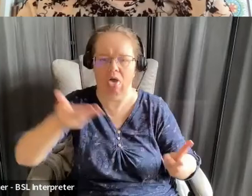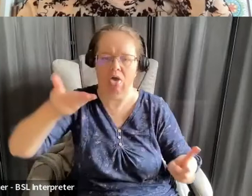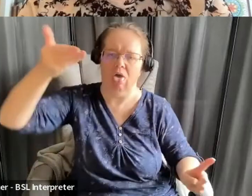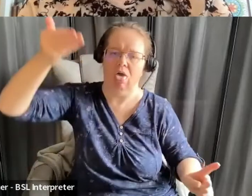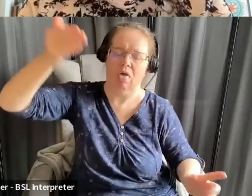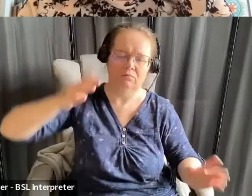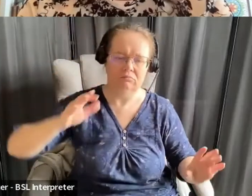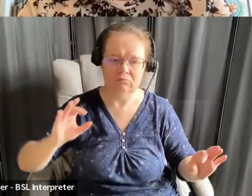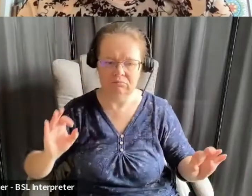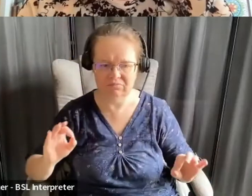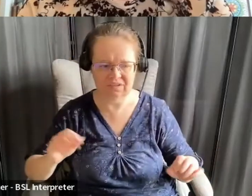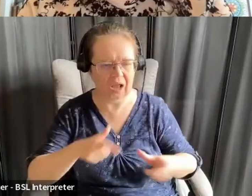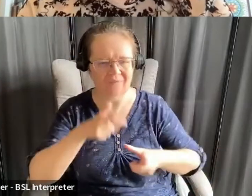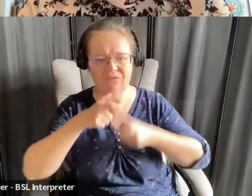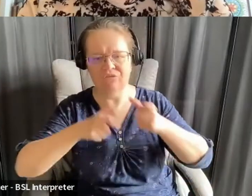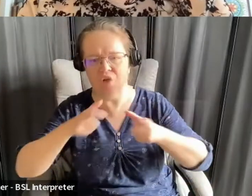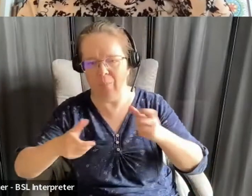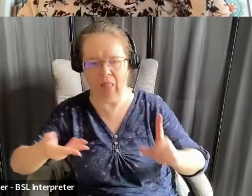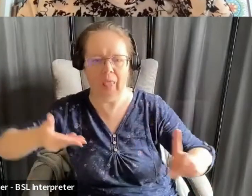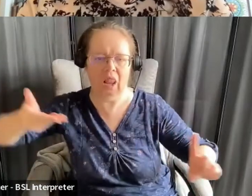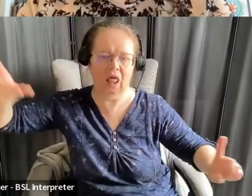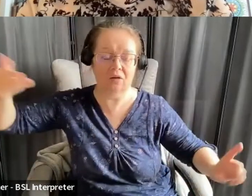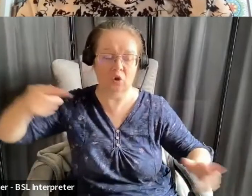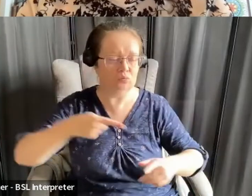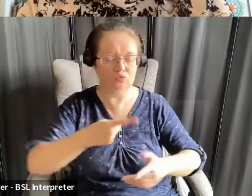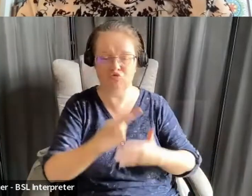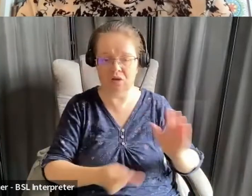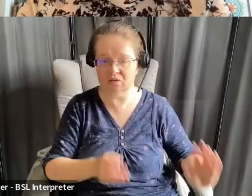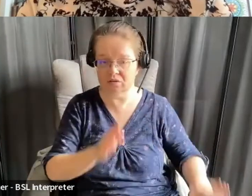with hyperbole or just